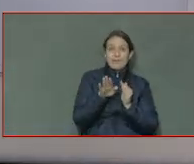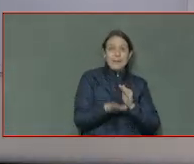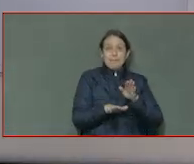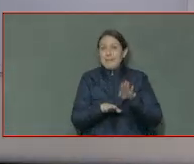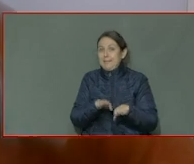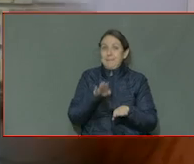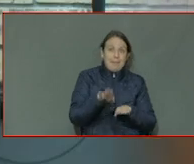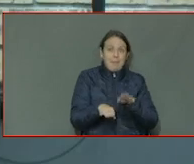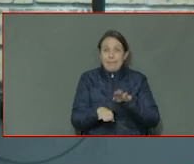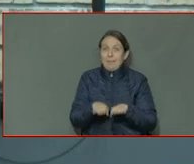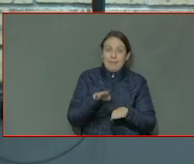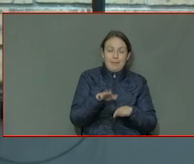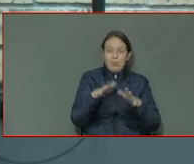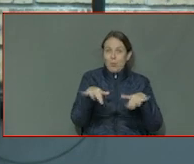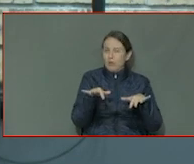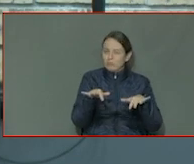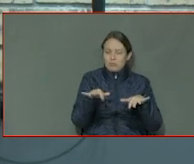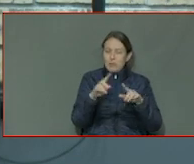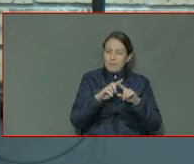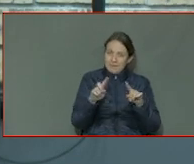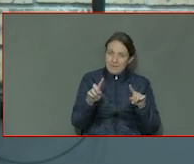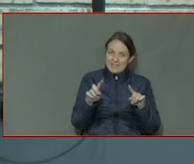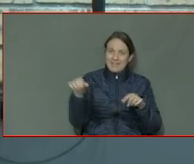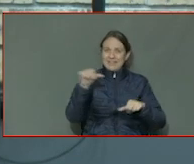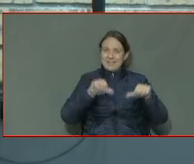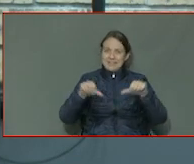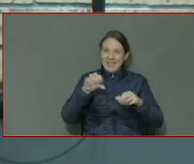you do. We want marks for the science.